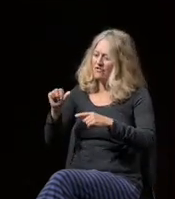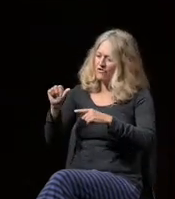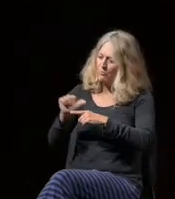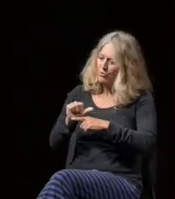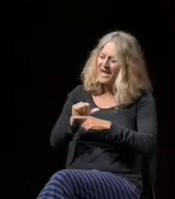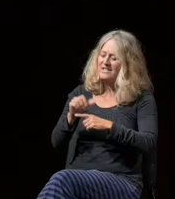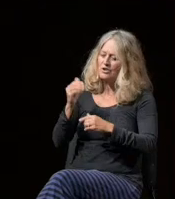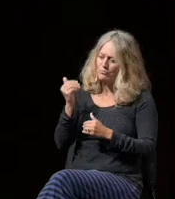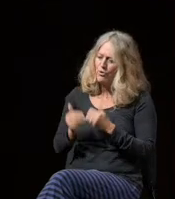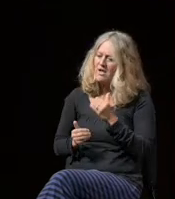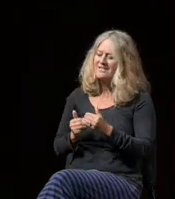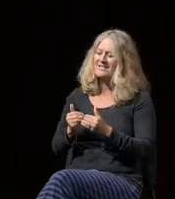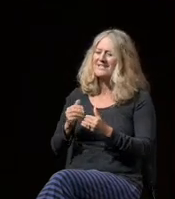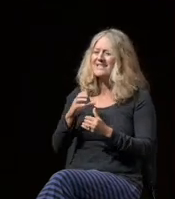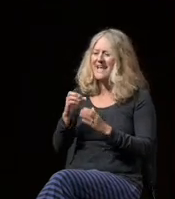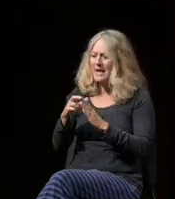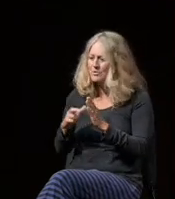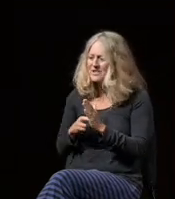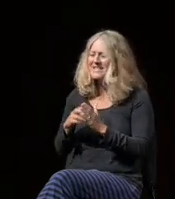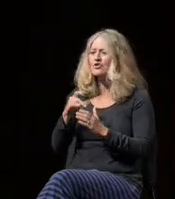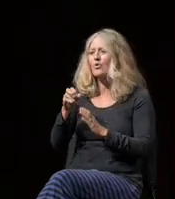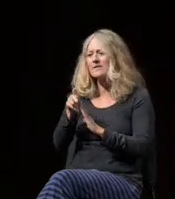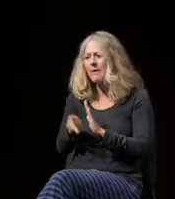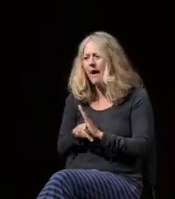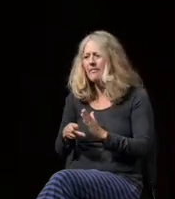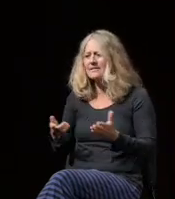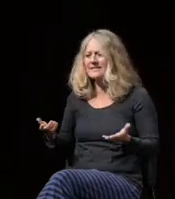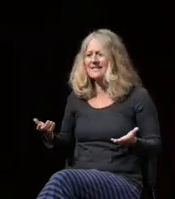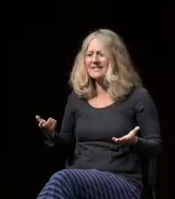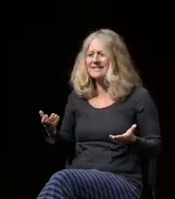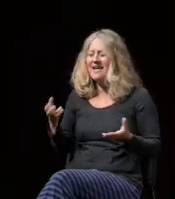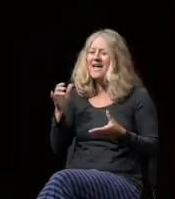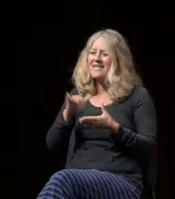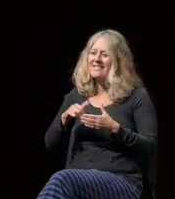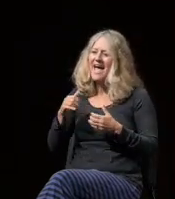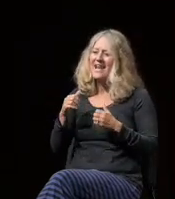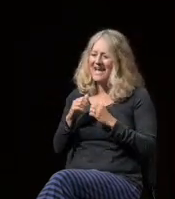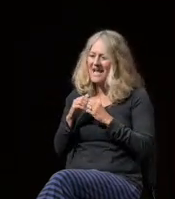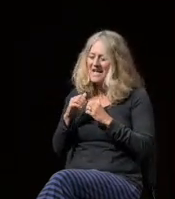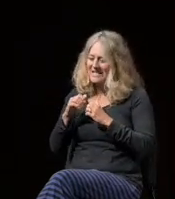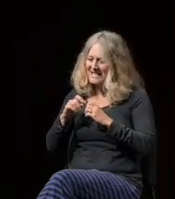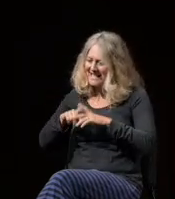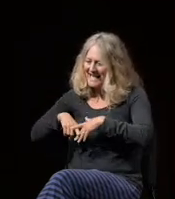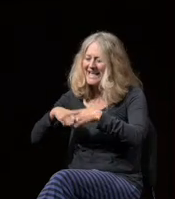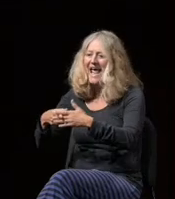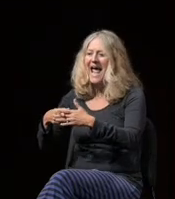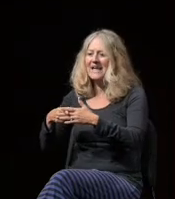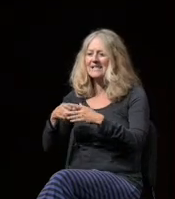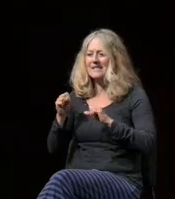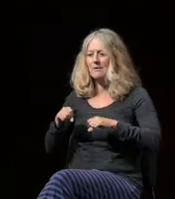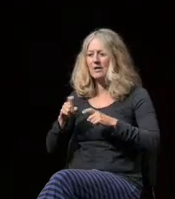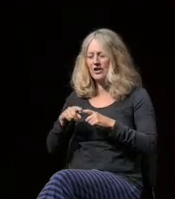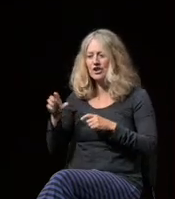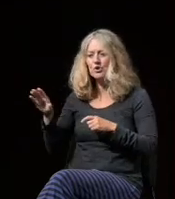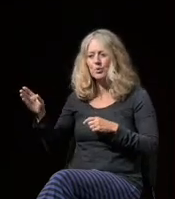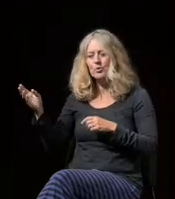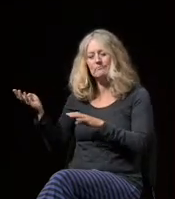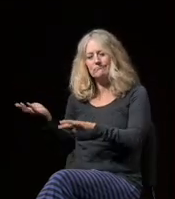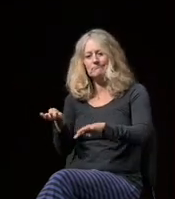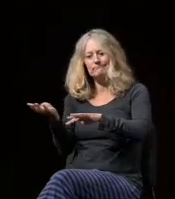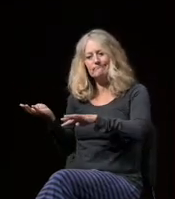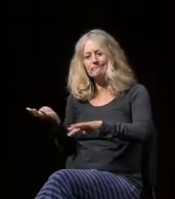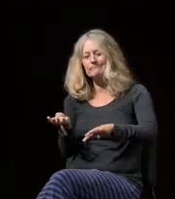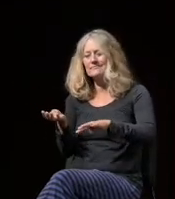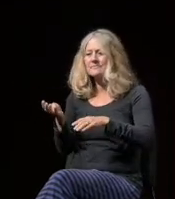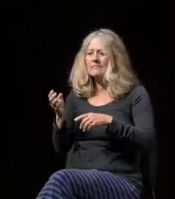processes, procedures, and policies that impact their ability to get in, get through, and get out on time. Because the ones that